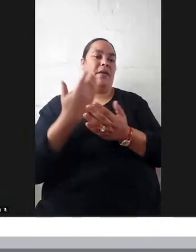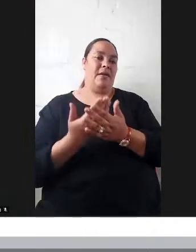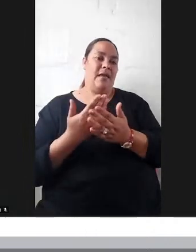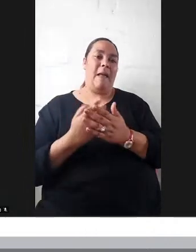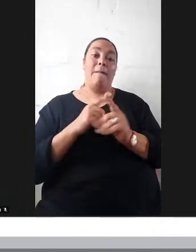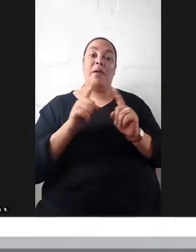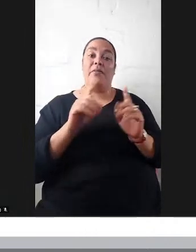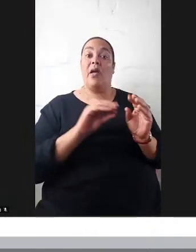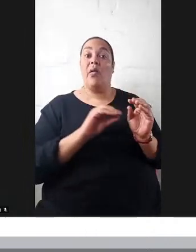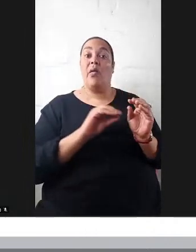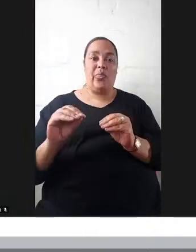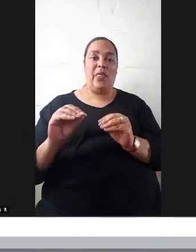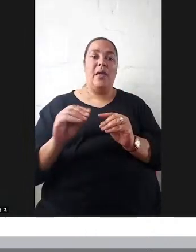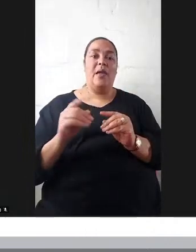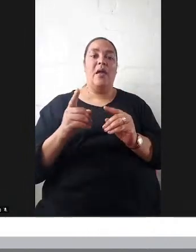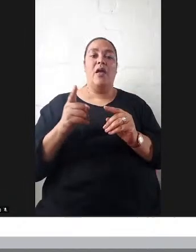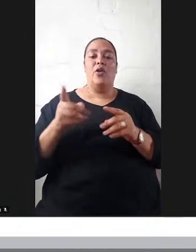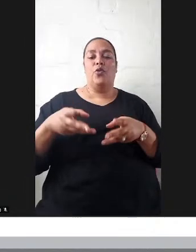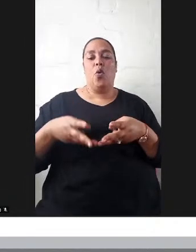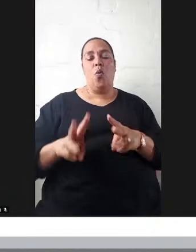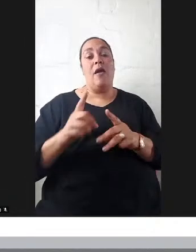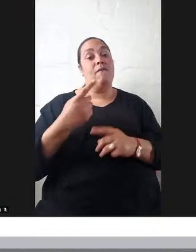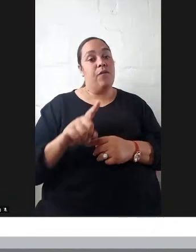the pathway for